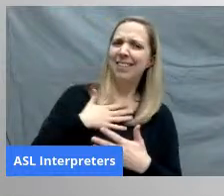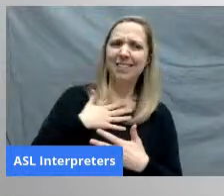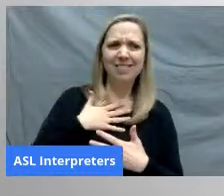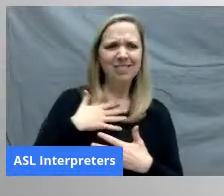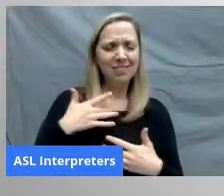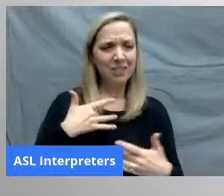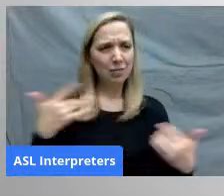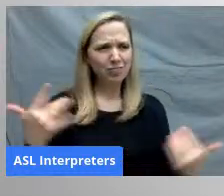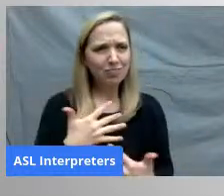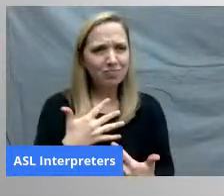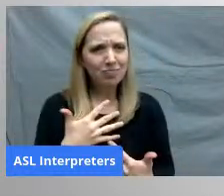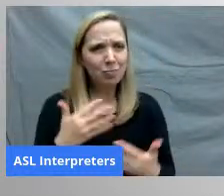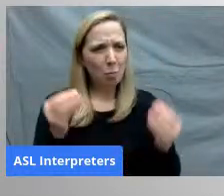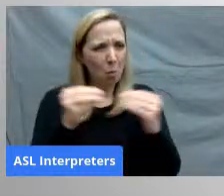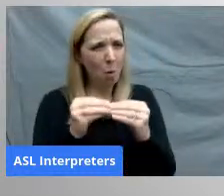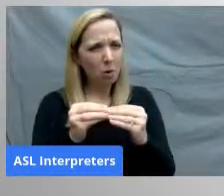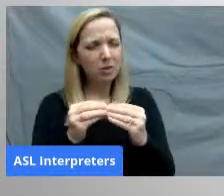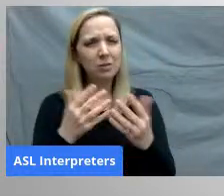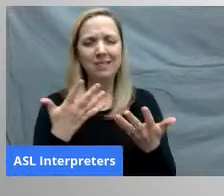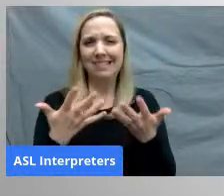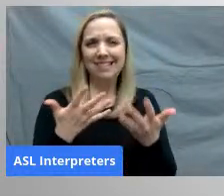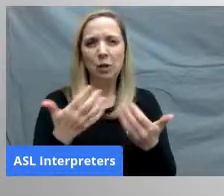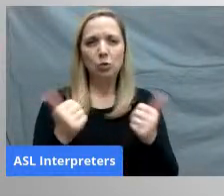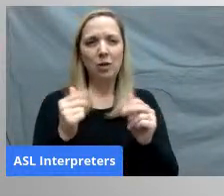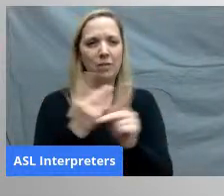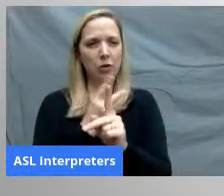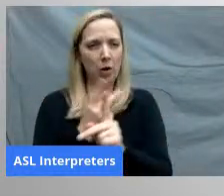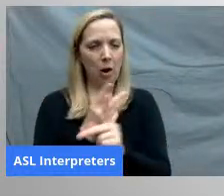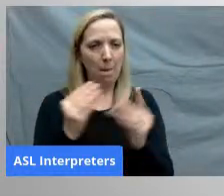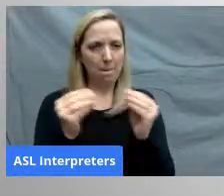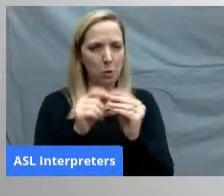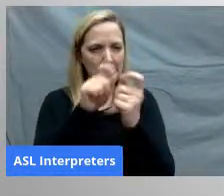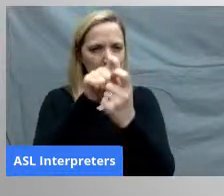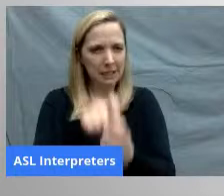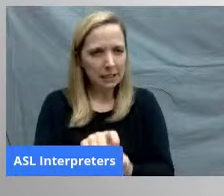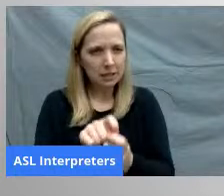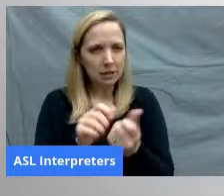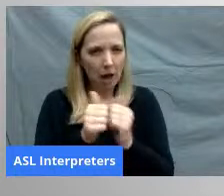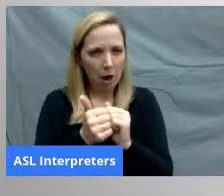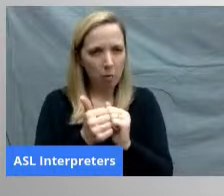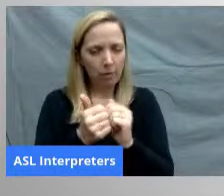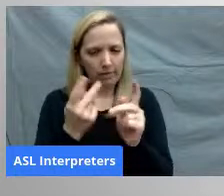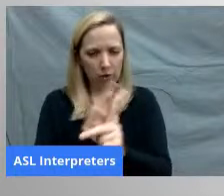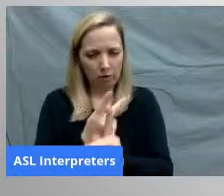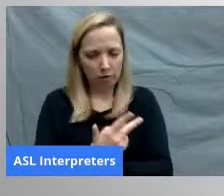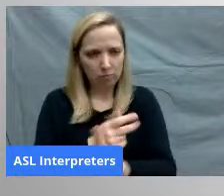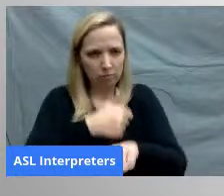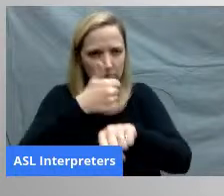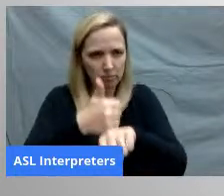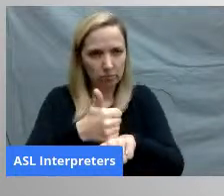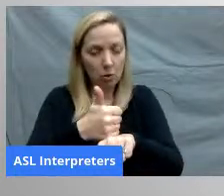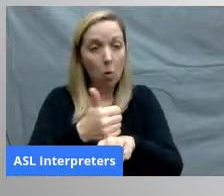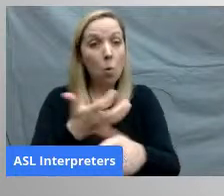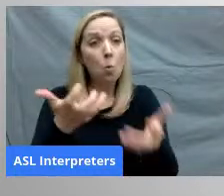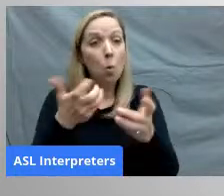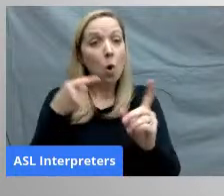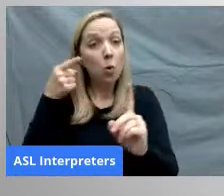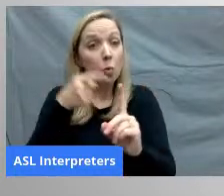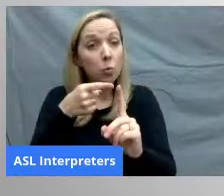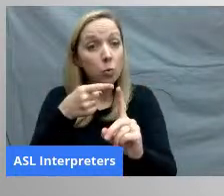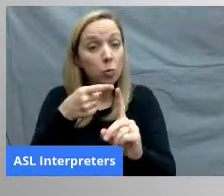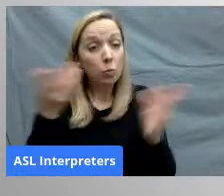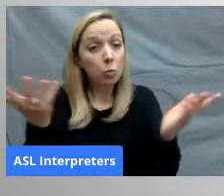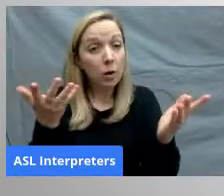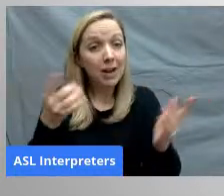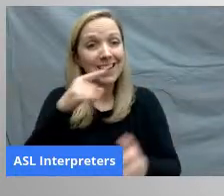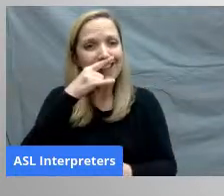like, work to flush that out so that kids feel safe. And not every situation is